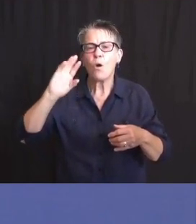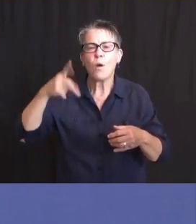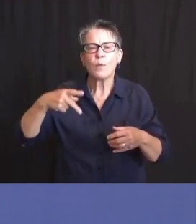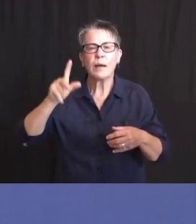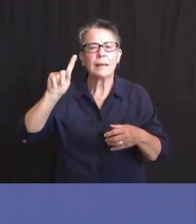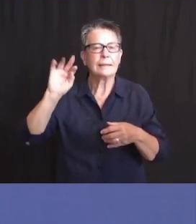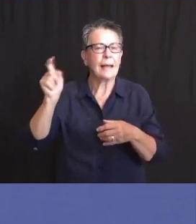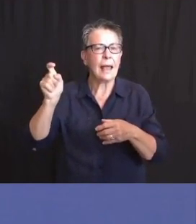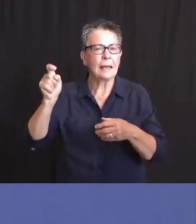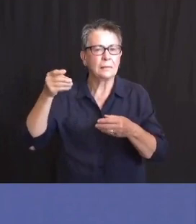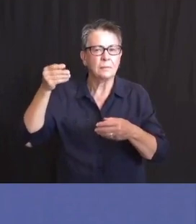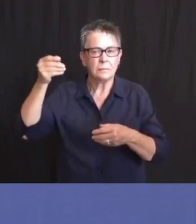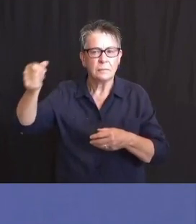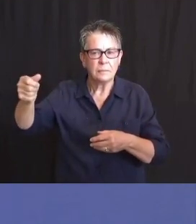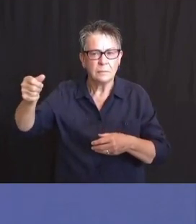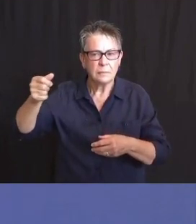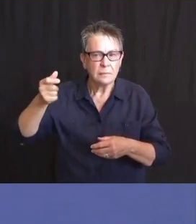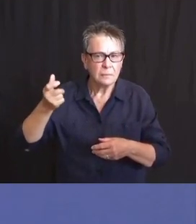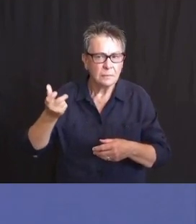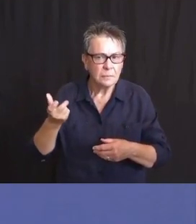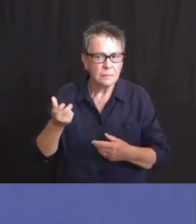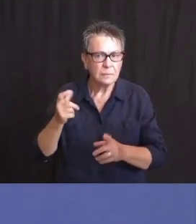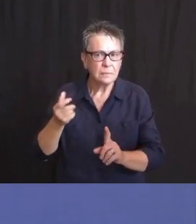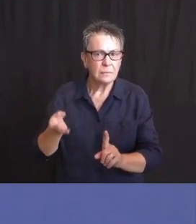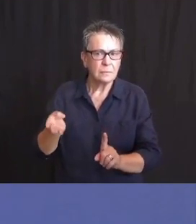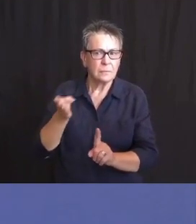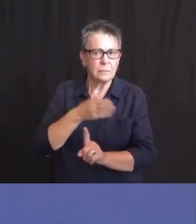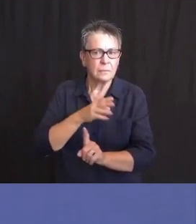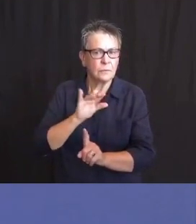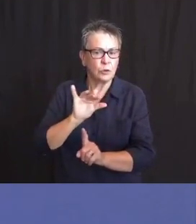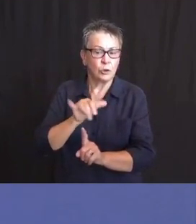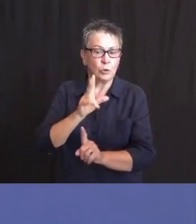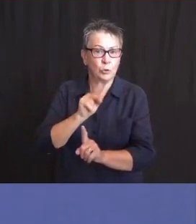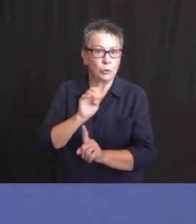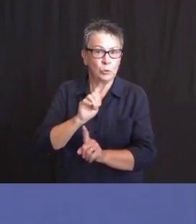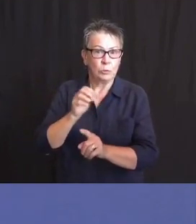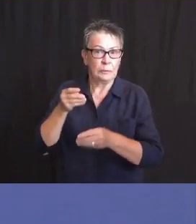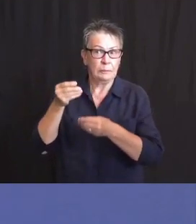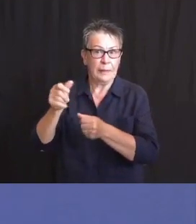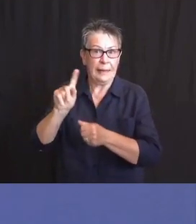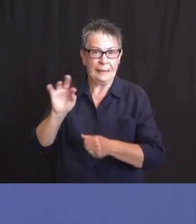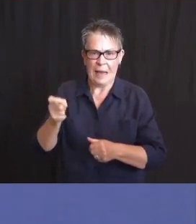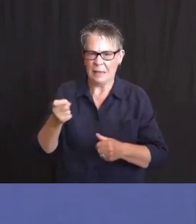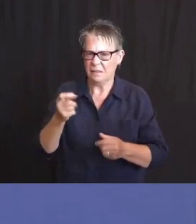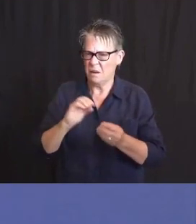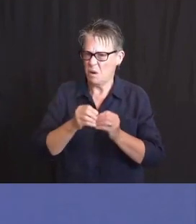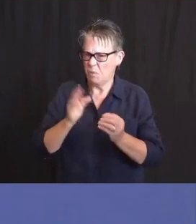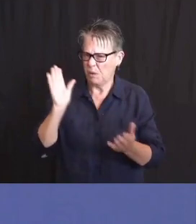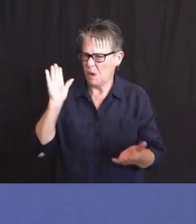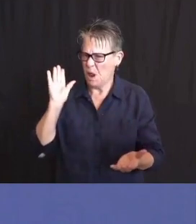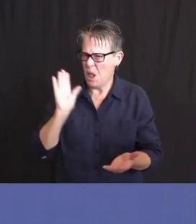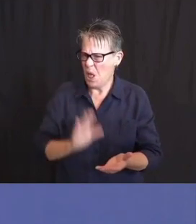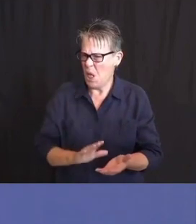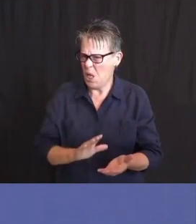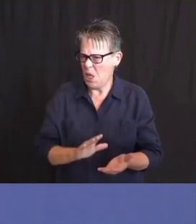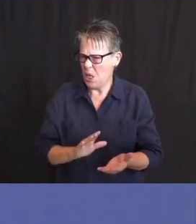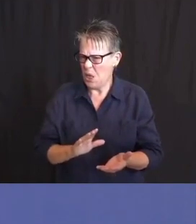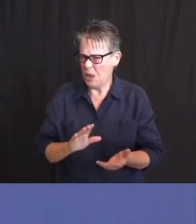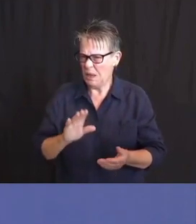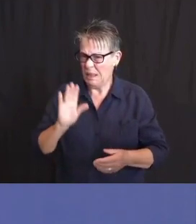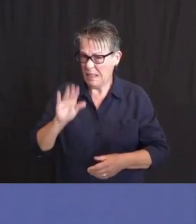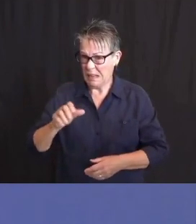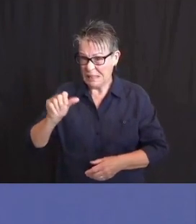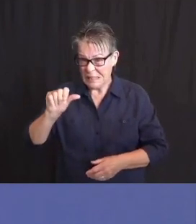far lower than you had projected. Do you still stand by the $10 billion figure for projected losses, or do you plan to revise that